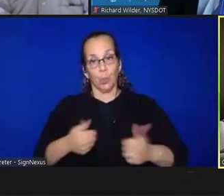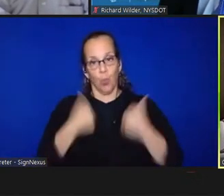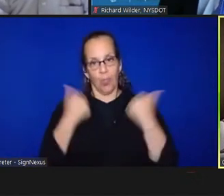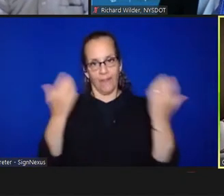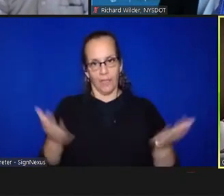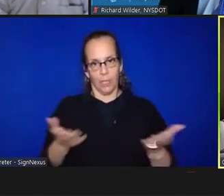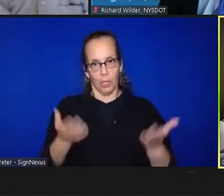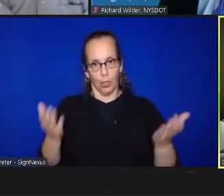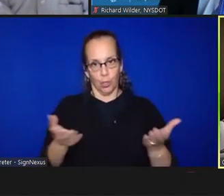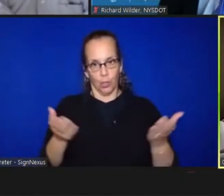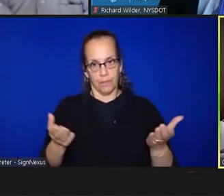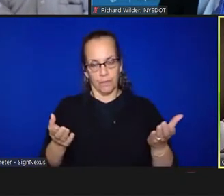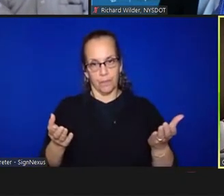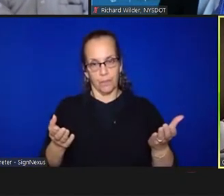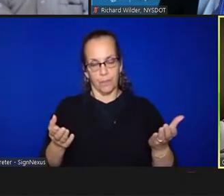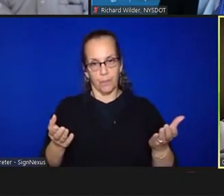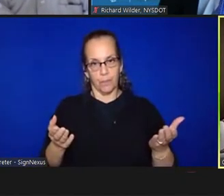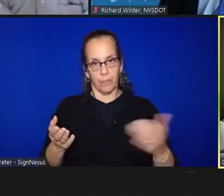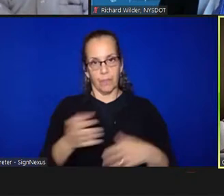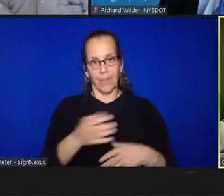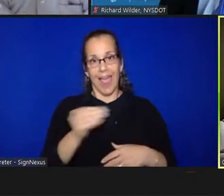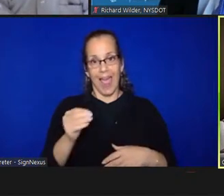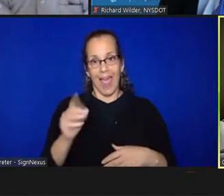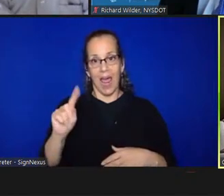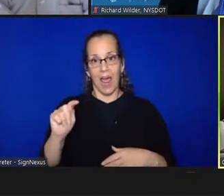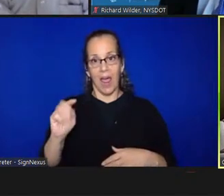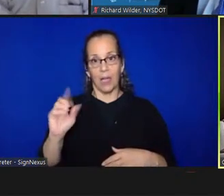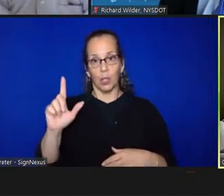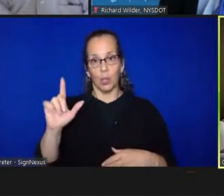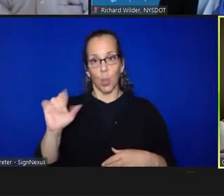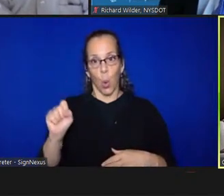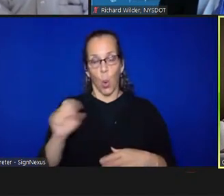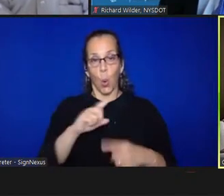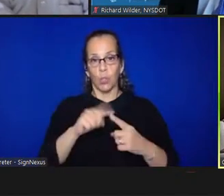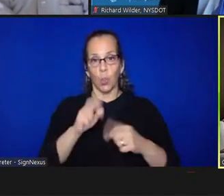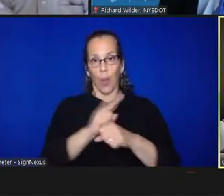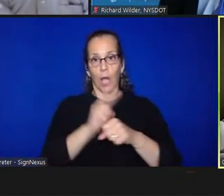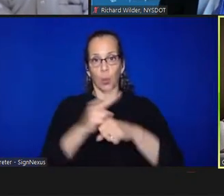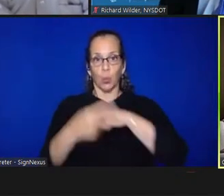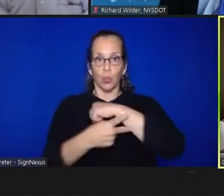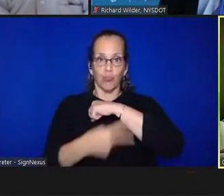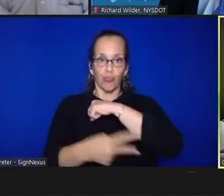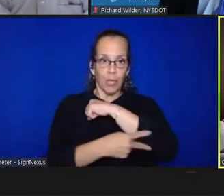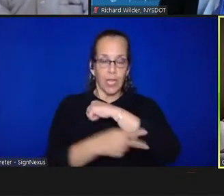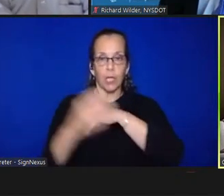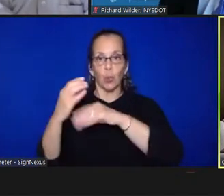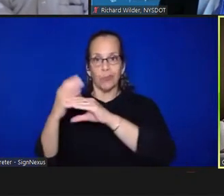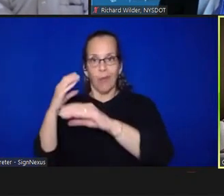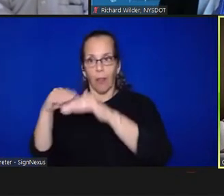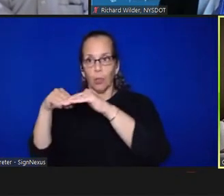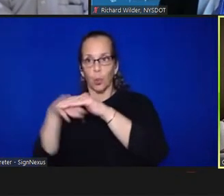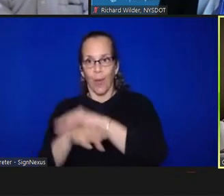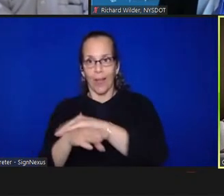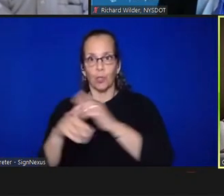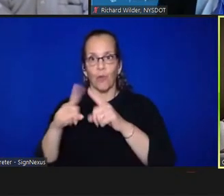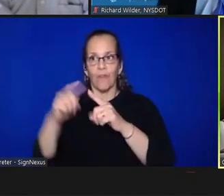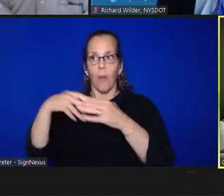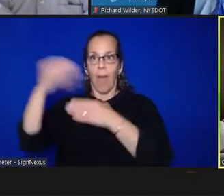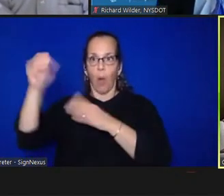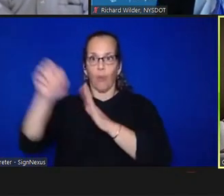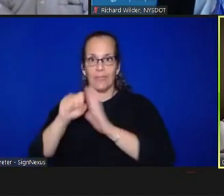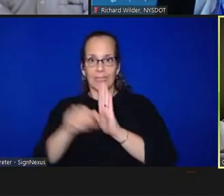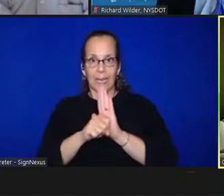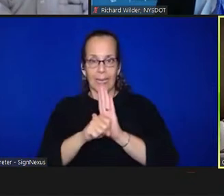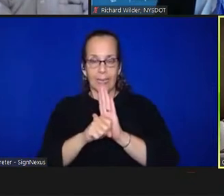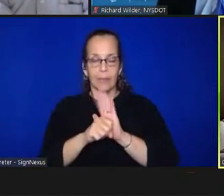um plus uh tolls when I use the bridges and tunnels to enter into the city from out of state I